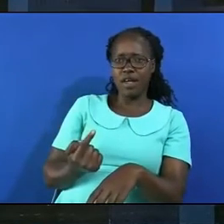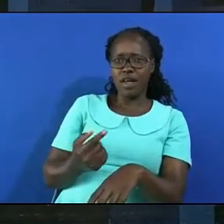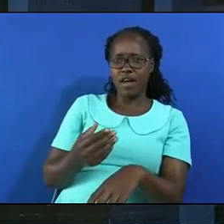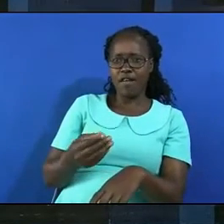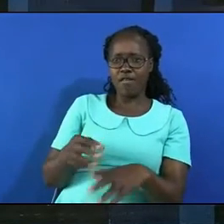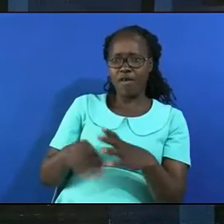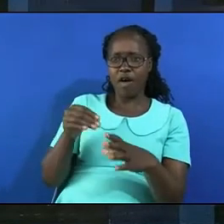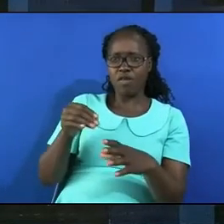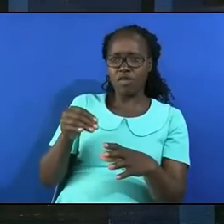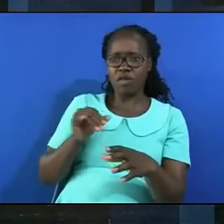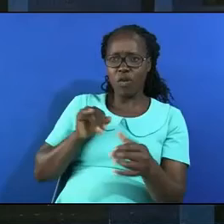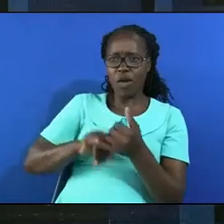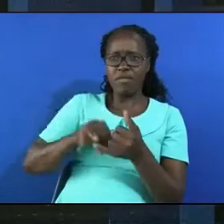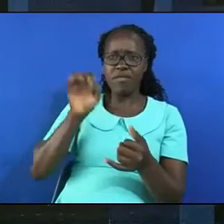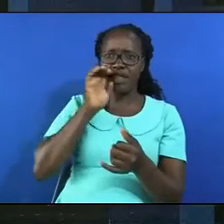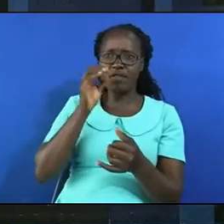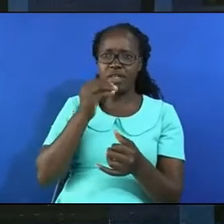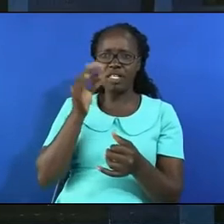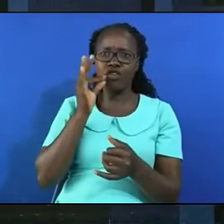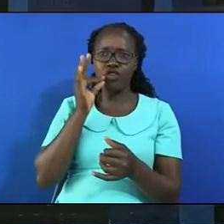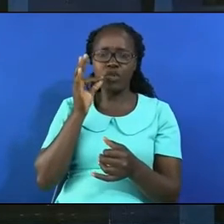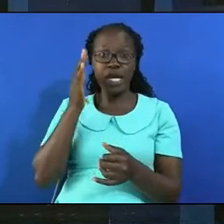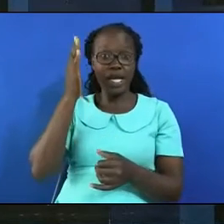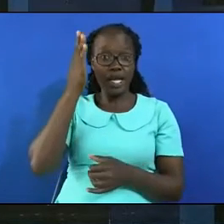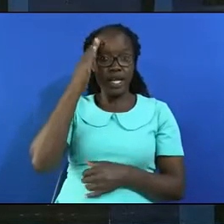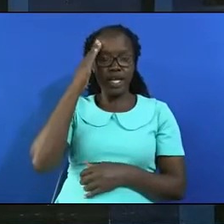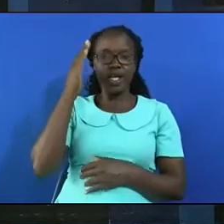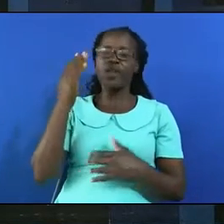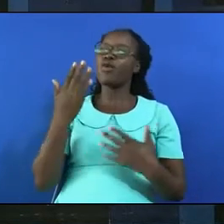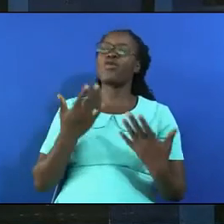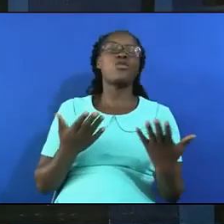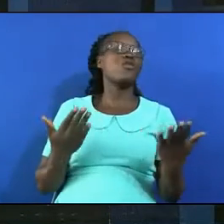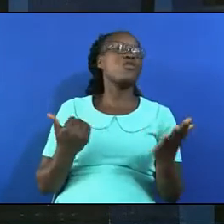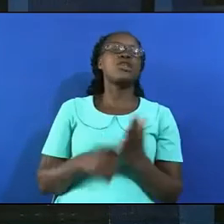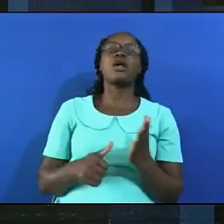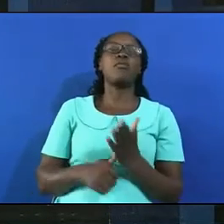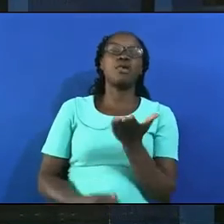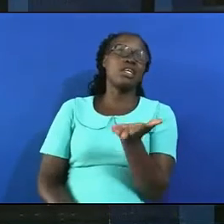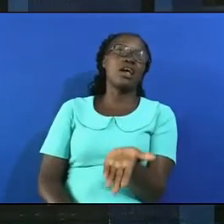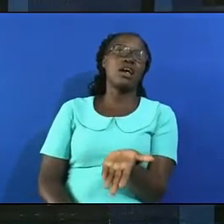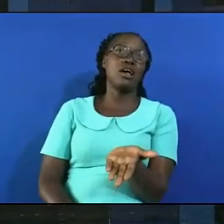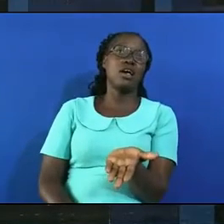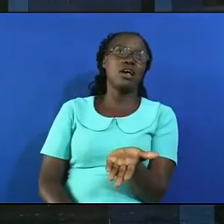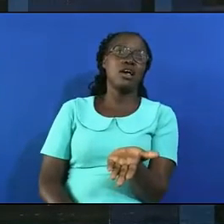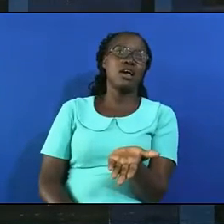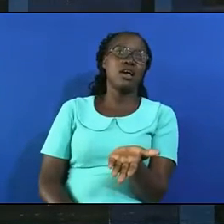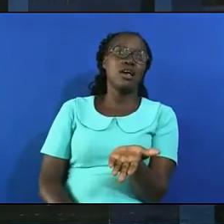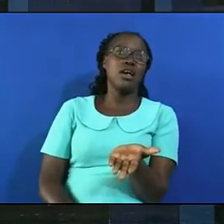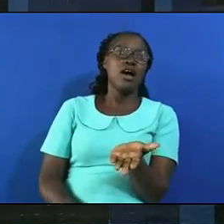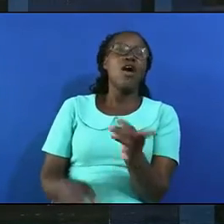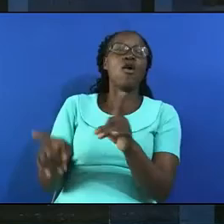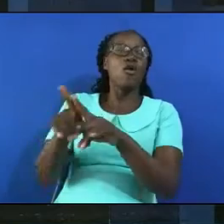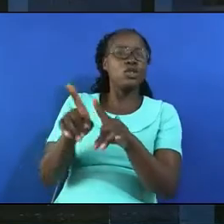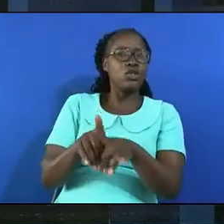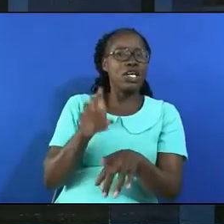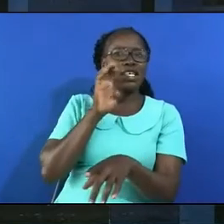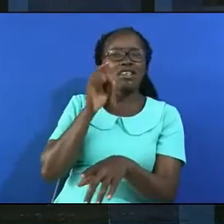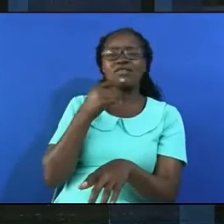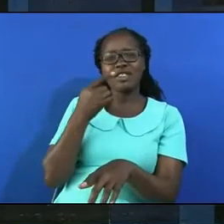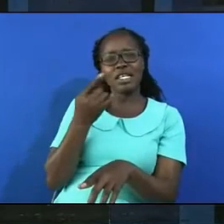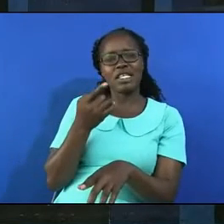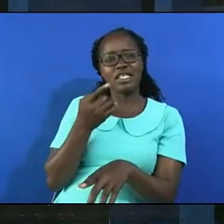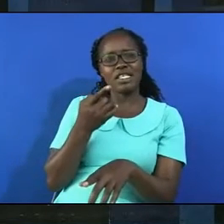Eve eating the fruit, Adam knew we are in trouble. Even when Eve